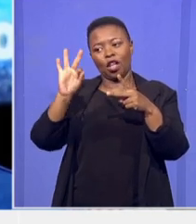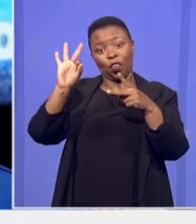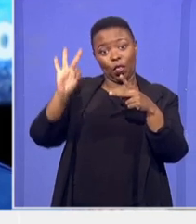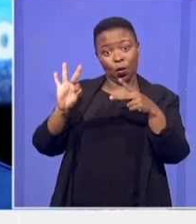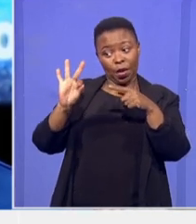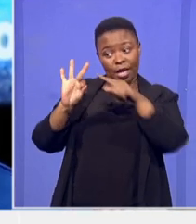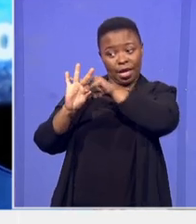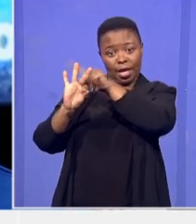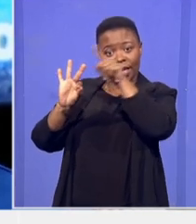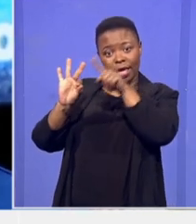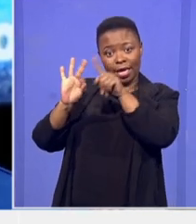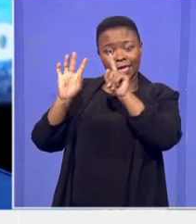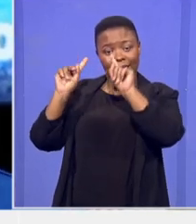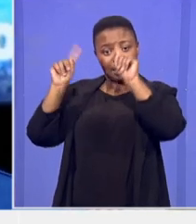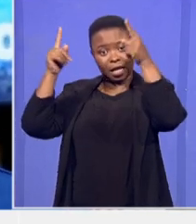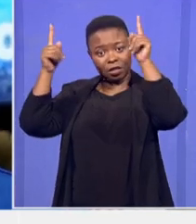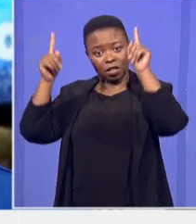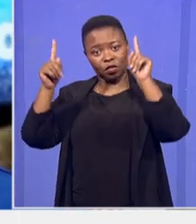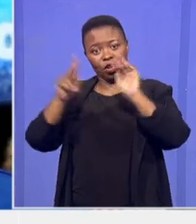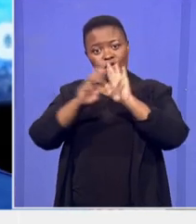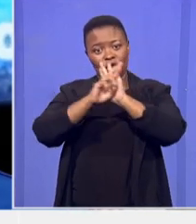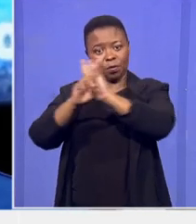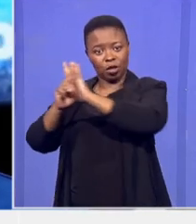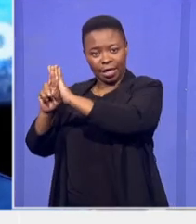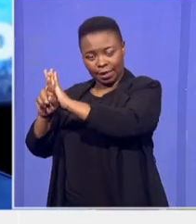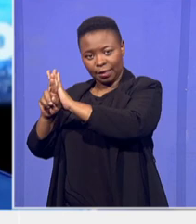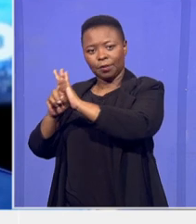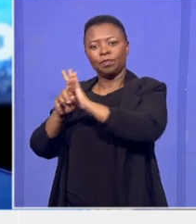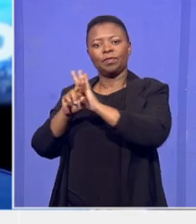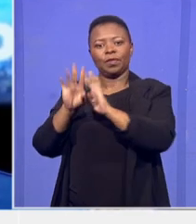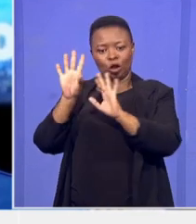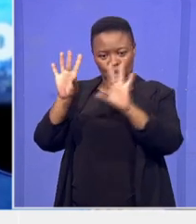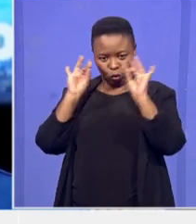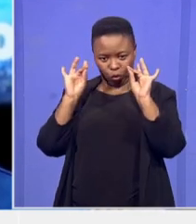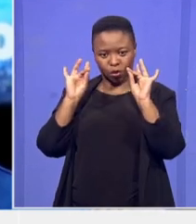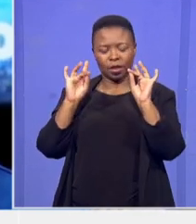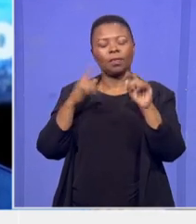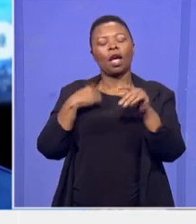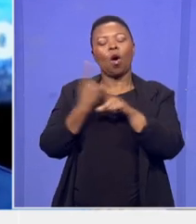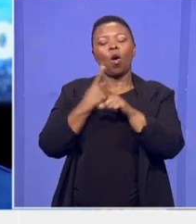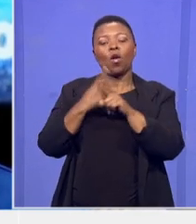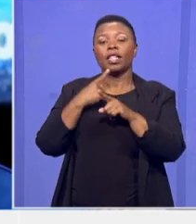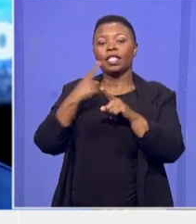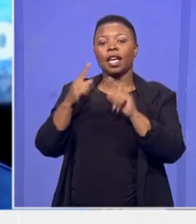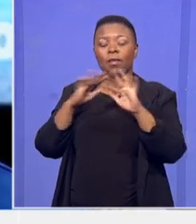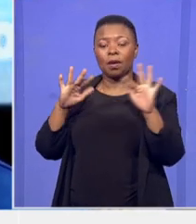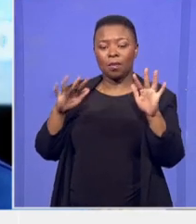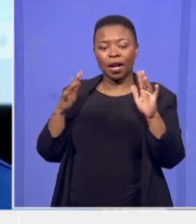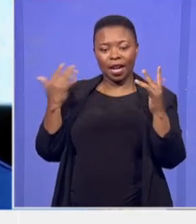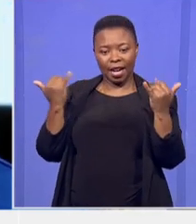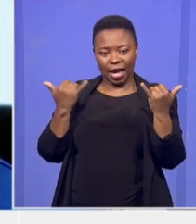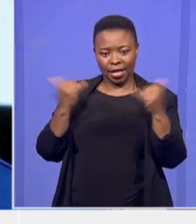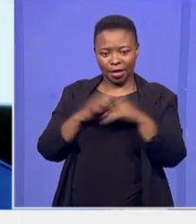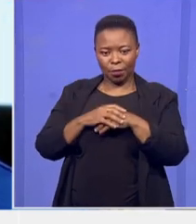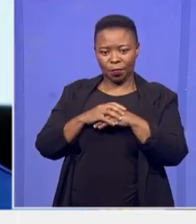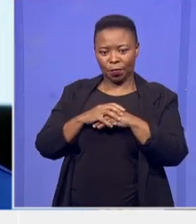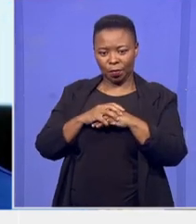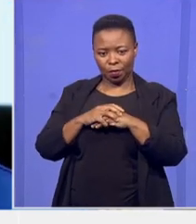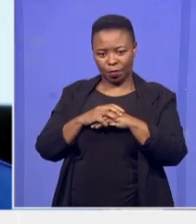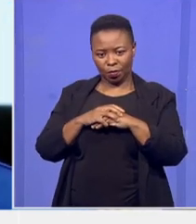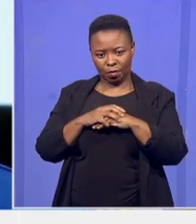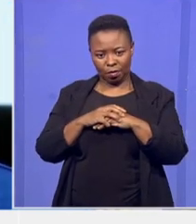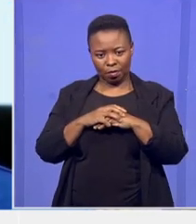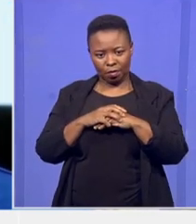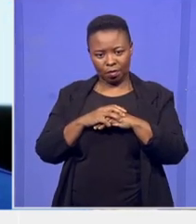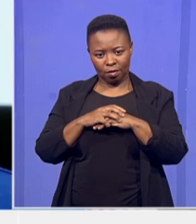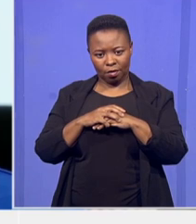candidates is settled on. It is I always say to people, it's a bit like Duckworth Lewis,